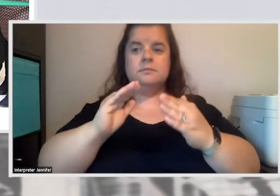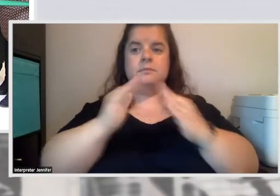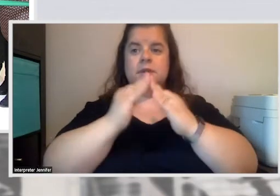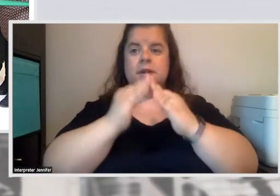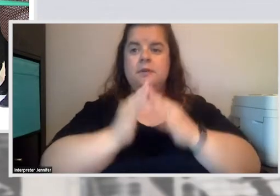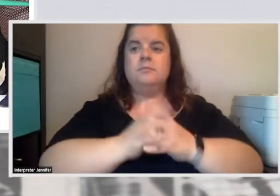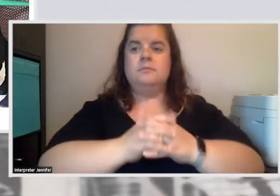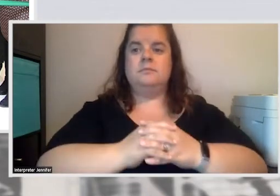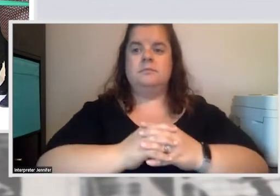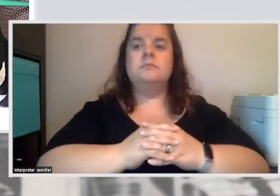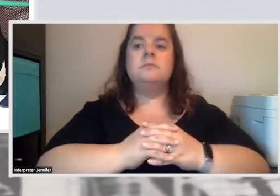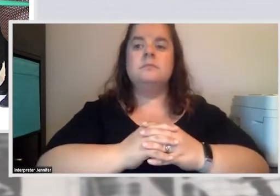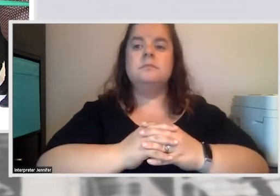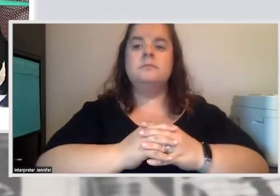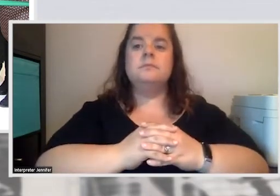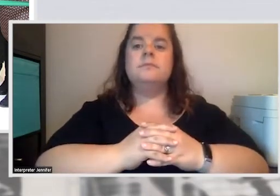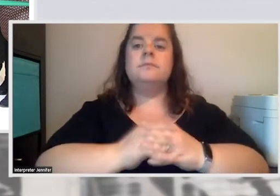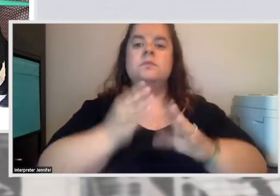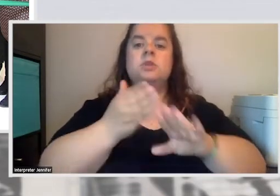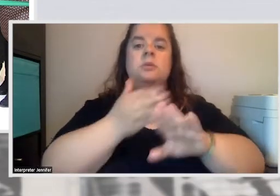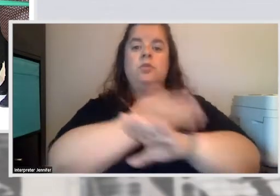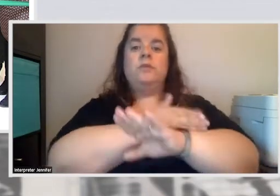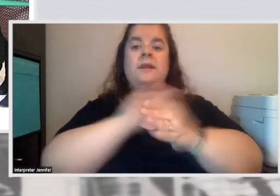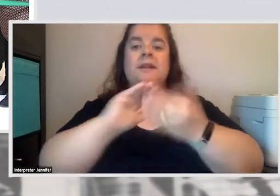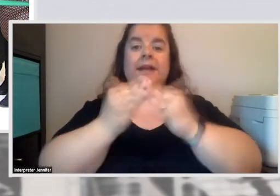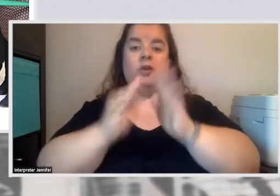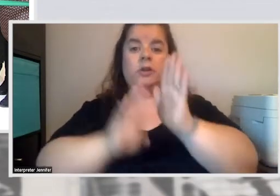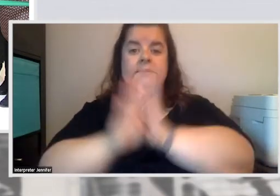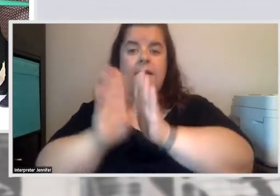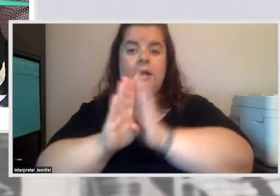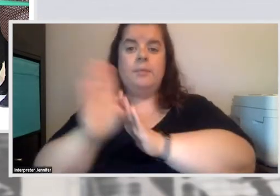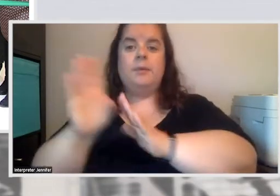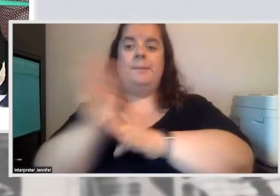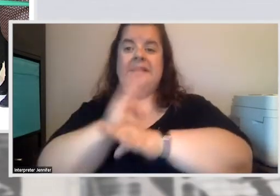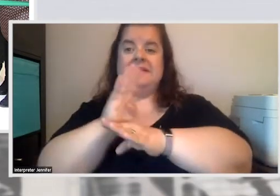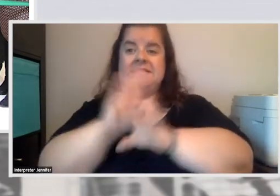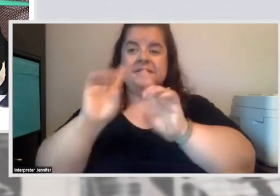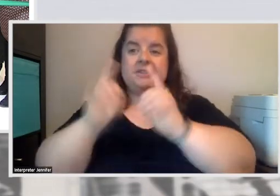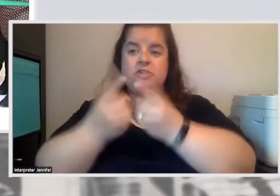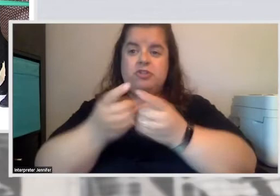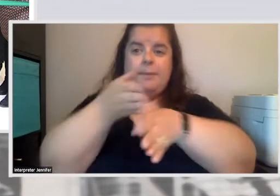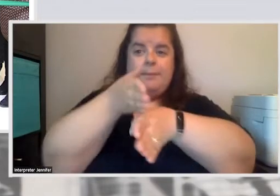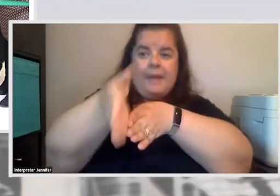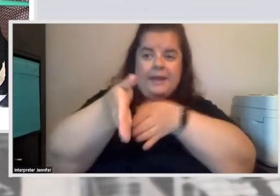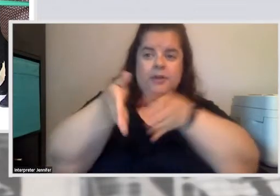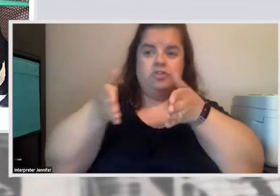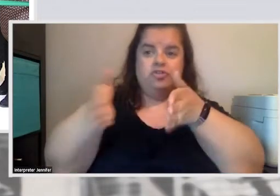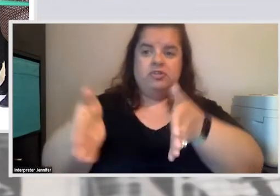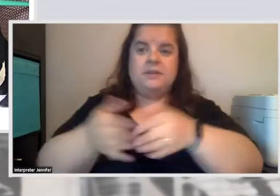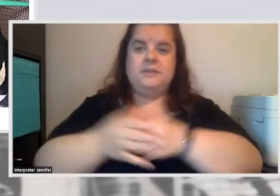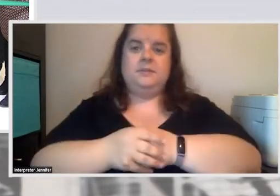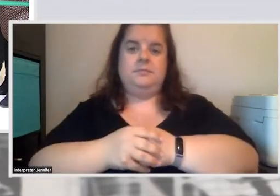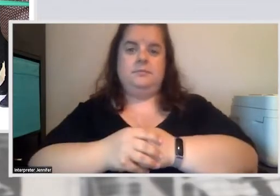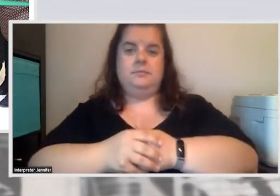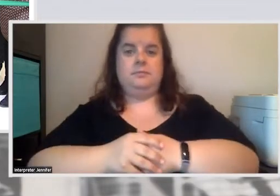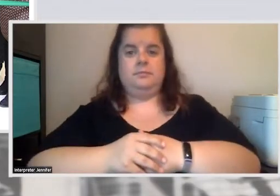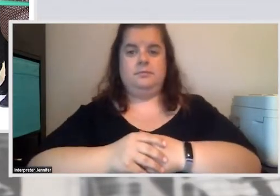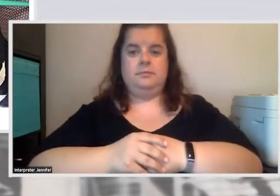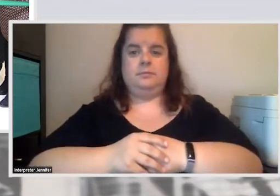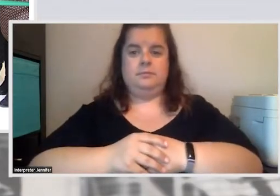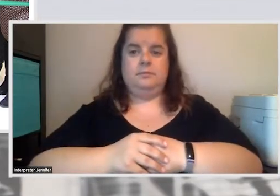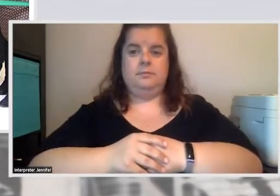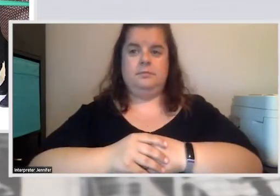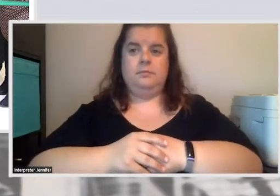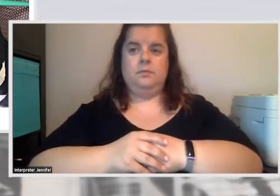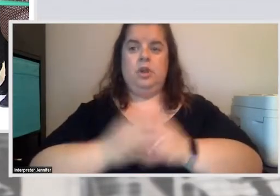creating. Certainly improving our neighborhood development business districts, our main streets, a tremendous amount of work to invest directly